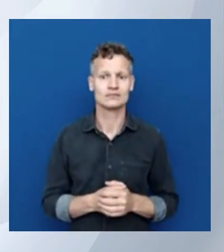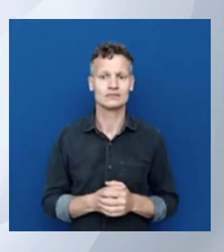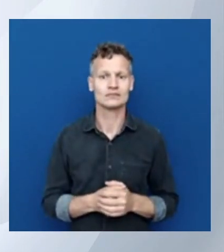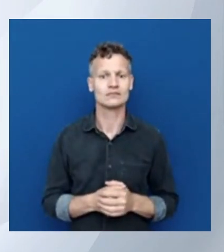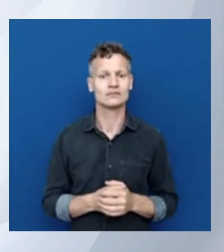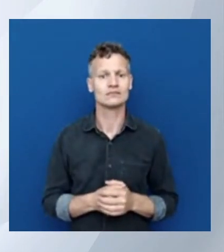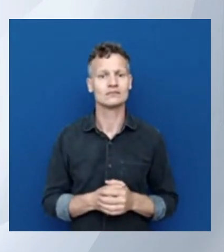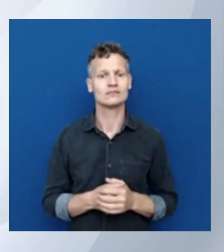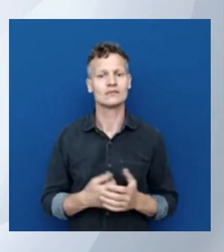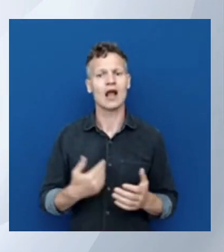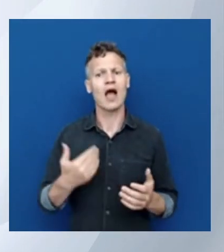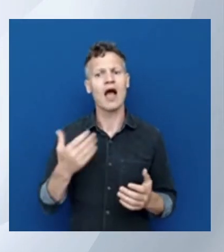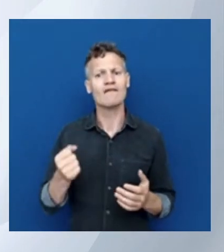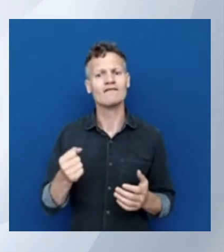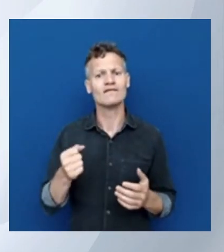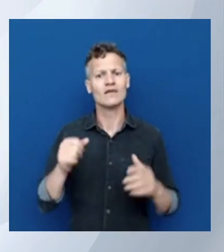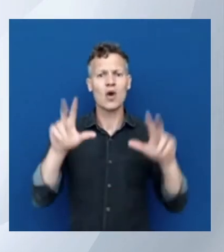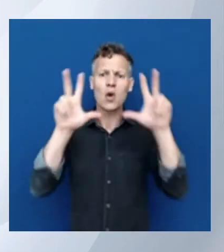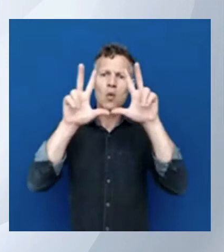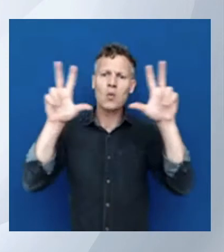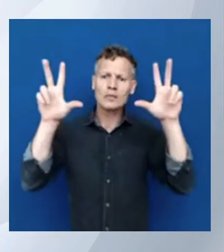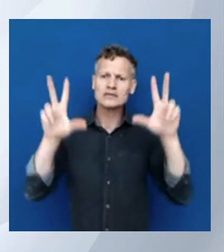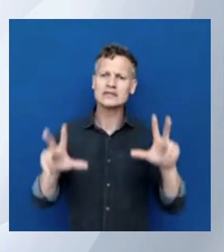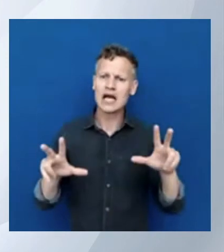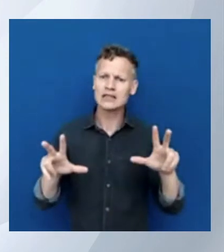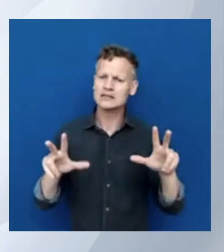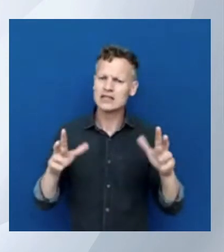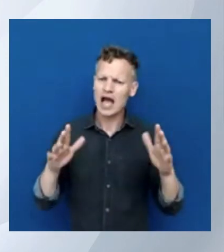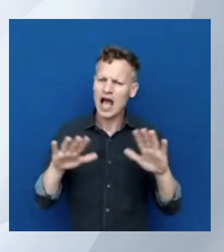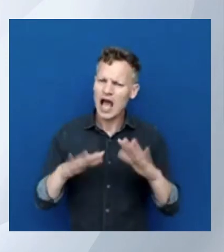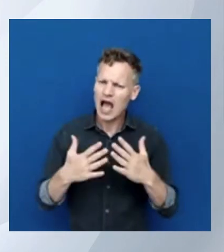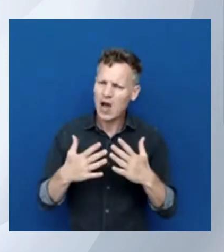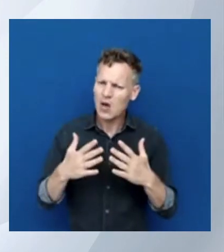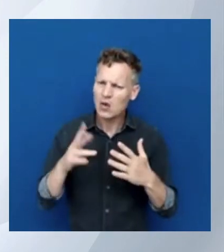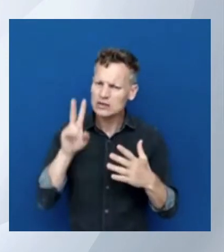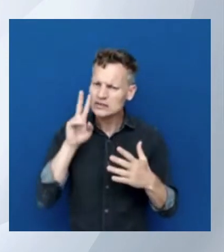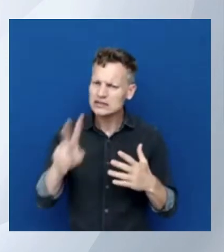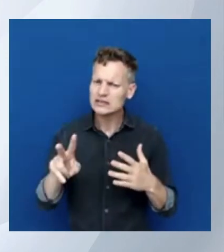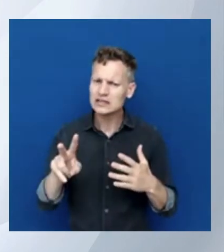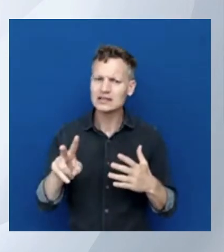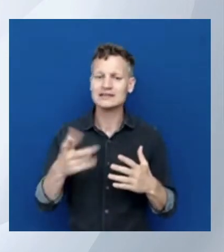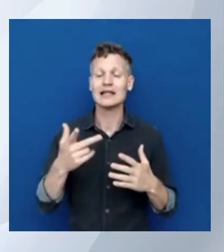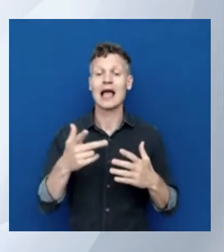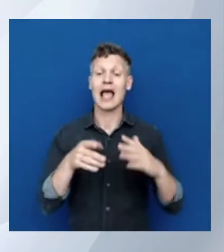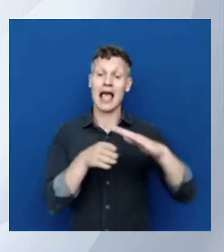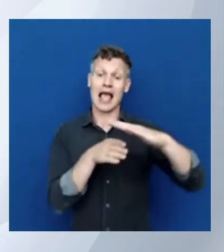tool you mentioned?